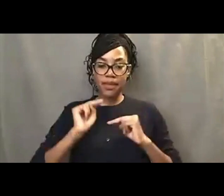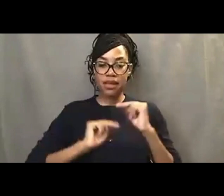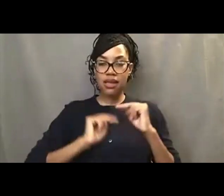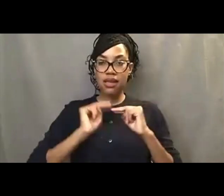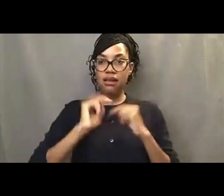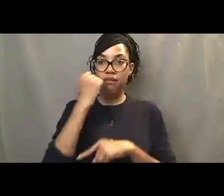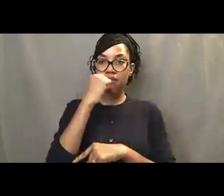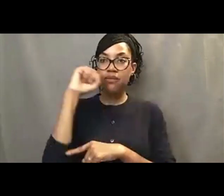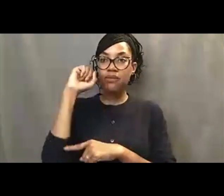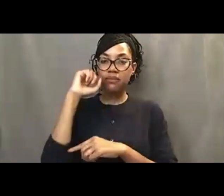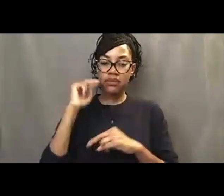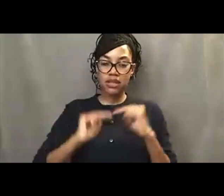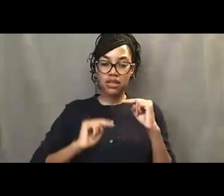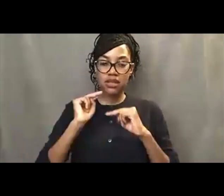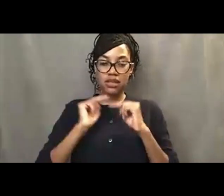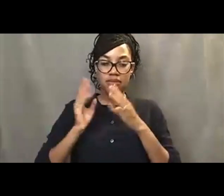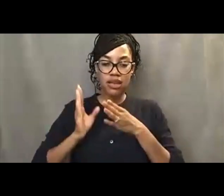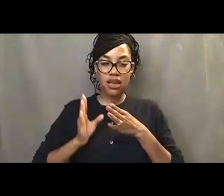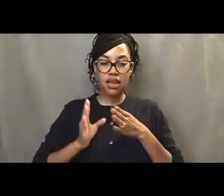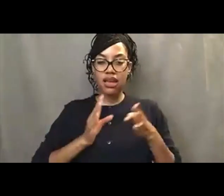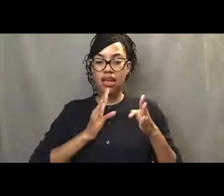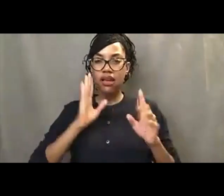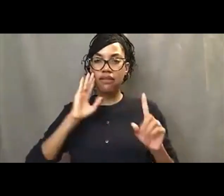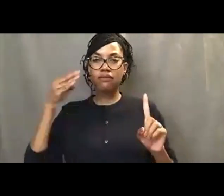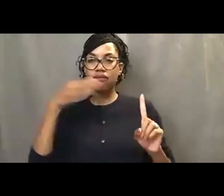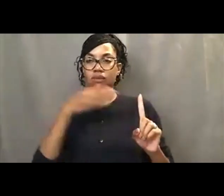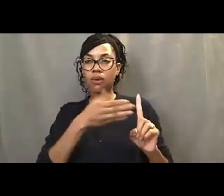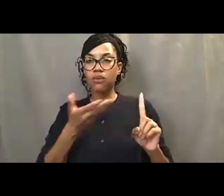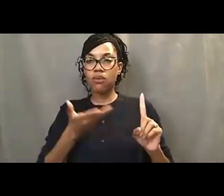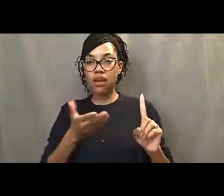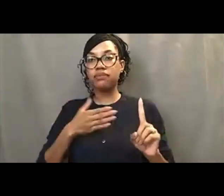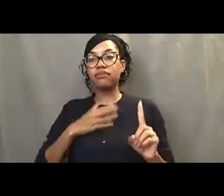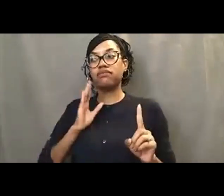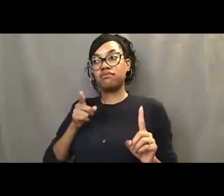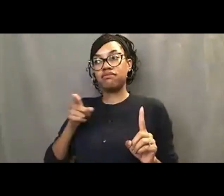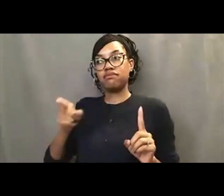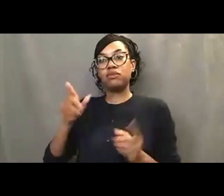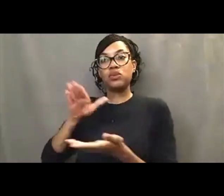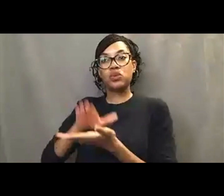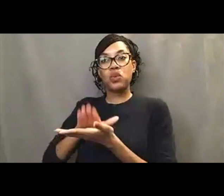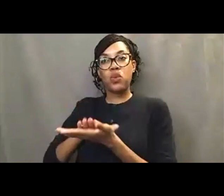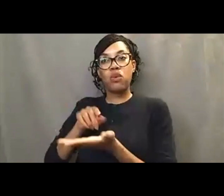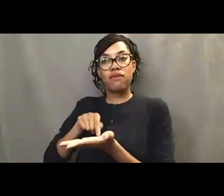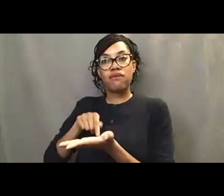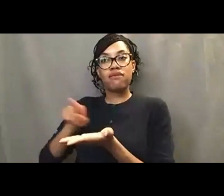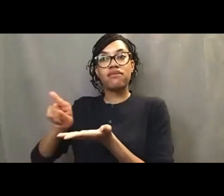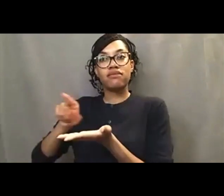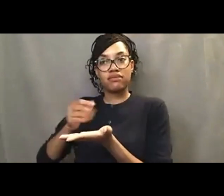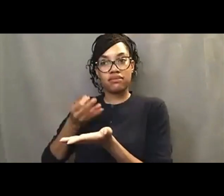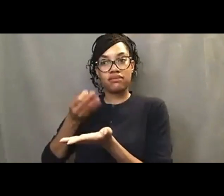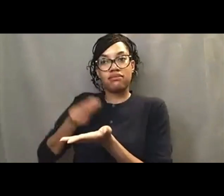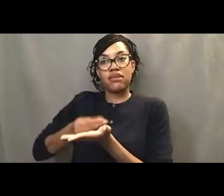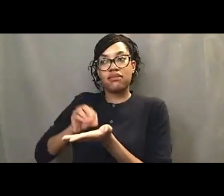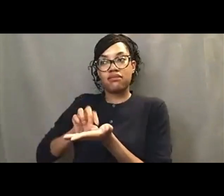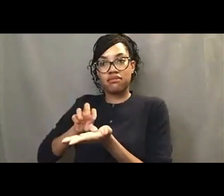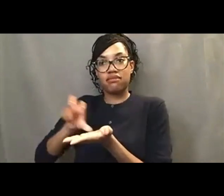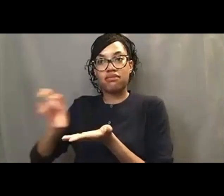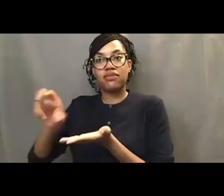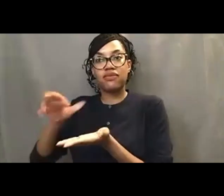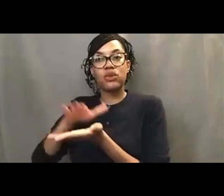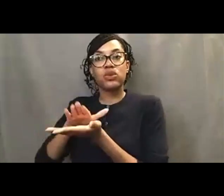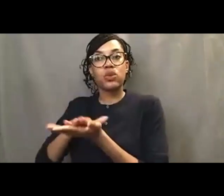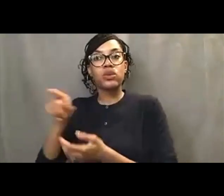really around funding for our schools. But we were teachers, and we were